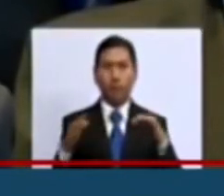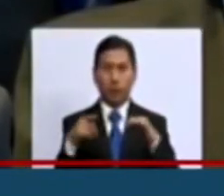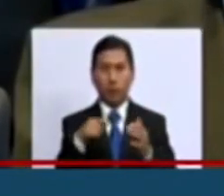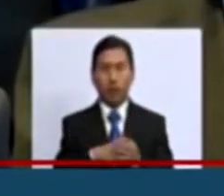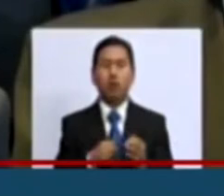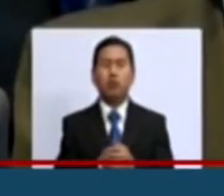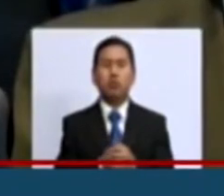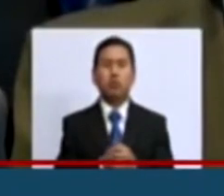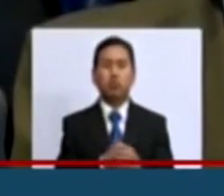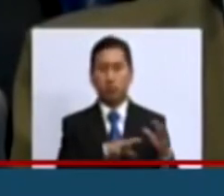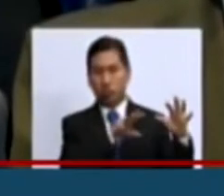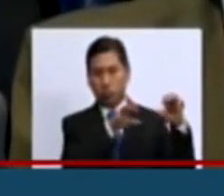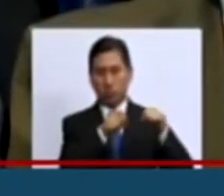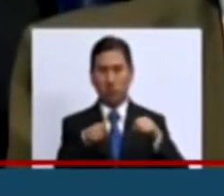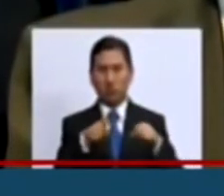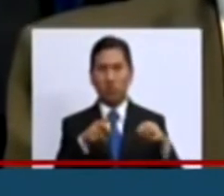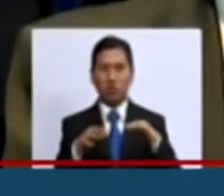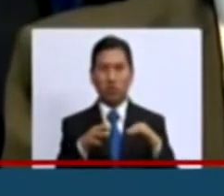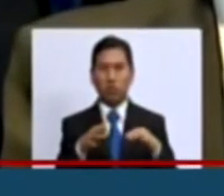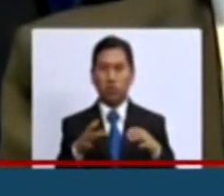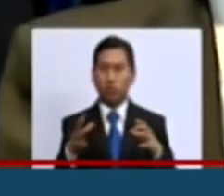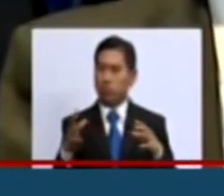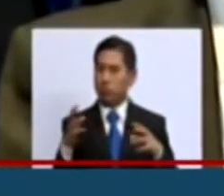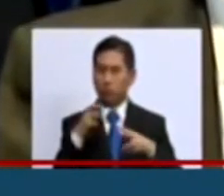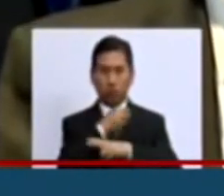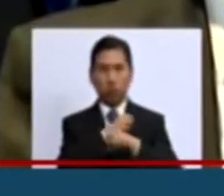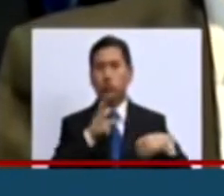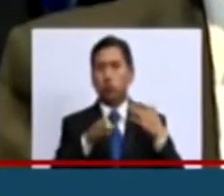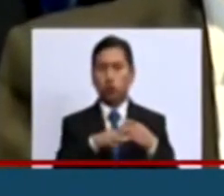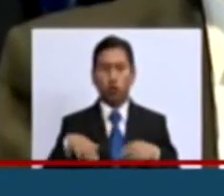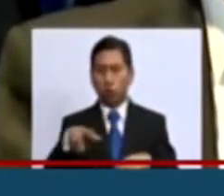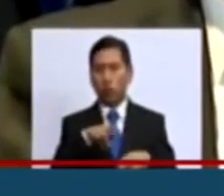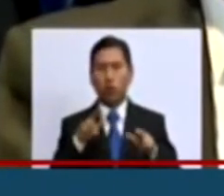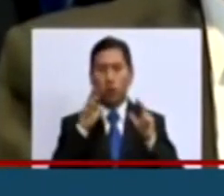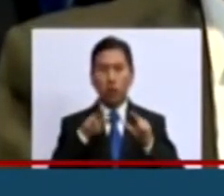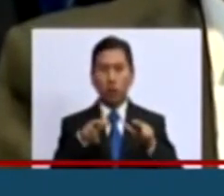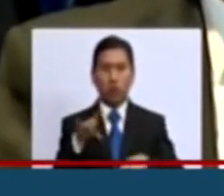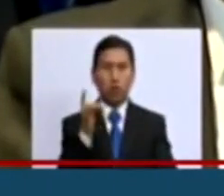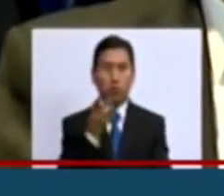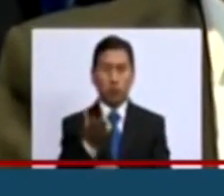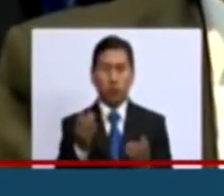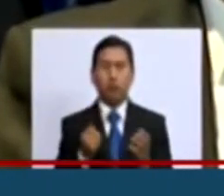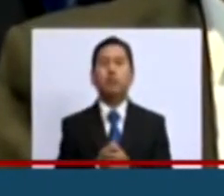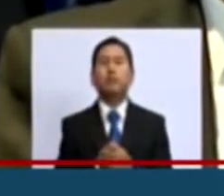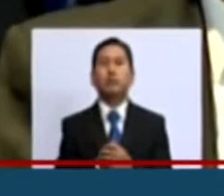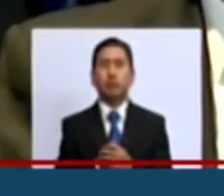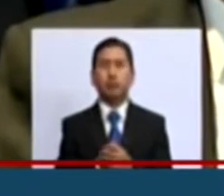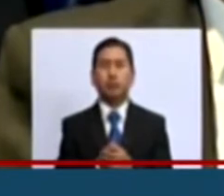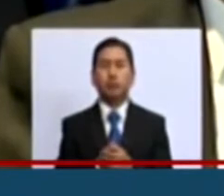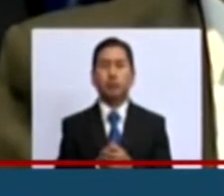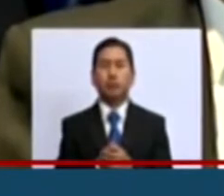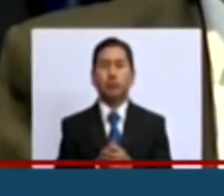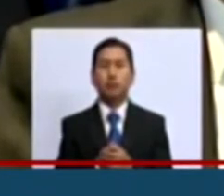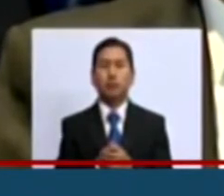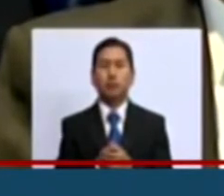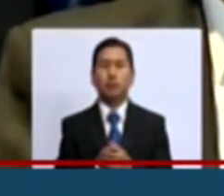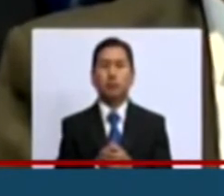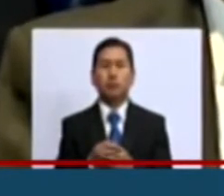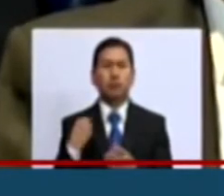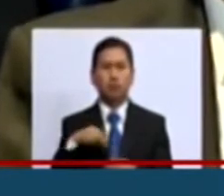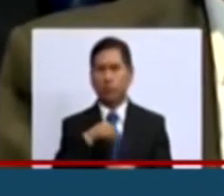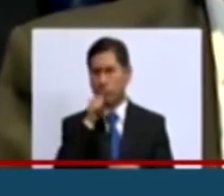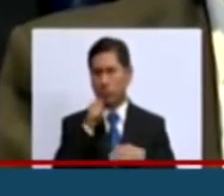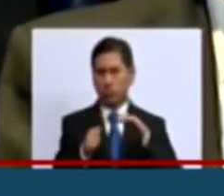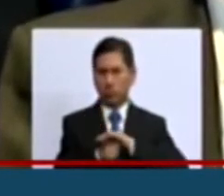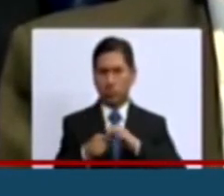It was an invasion and we lost all our coastal territory. How can we hide the truth? The 1904 treaty was also